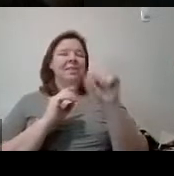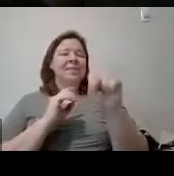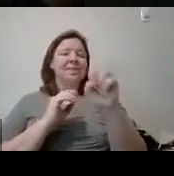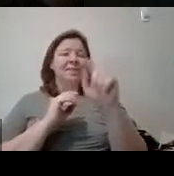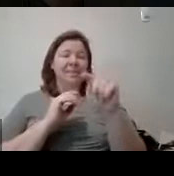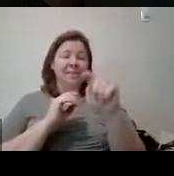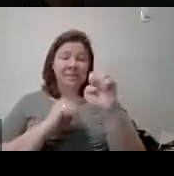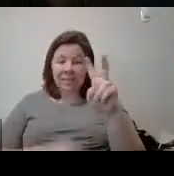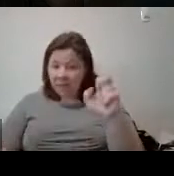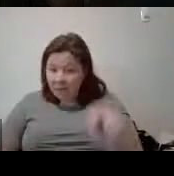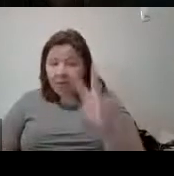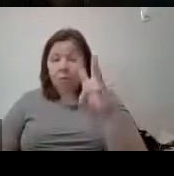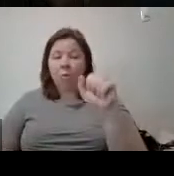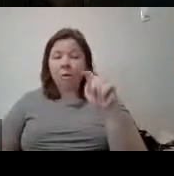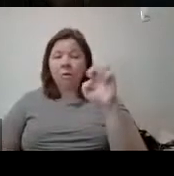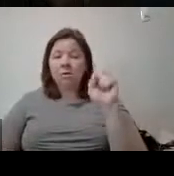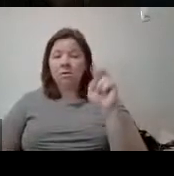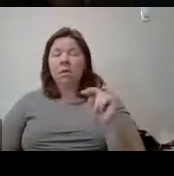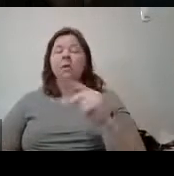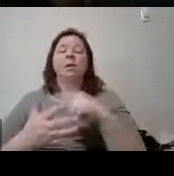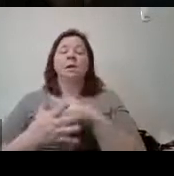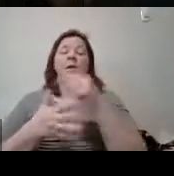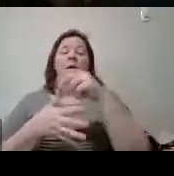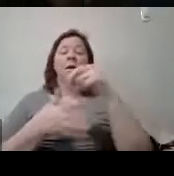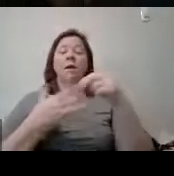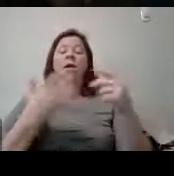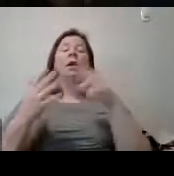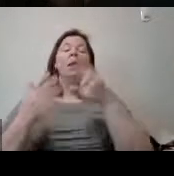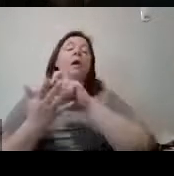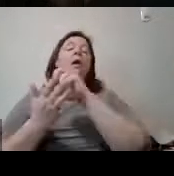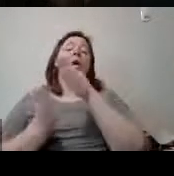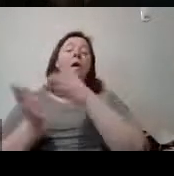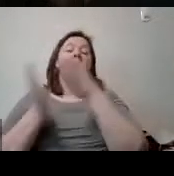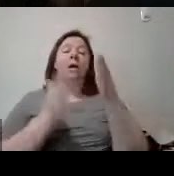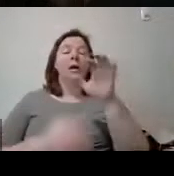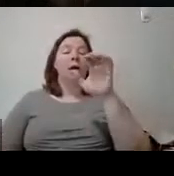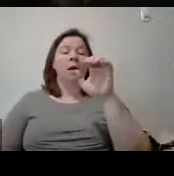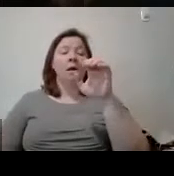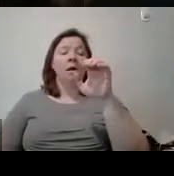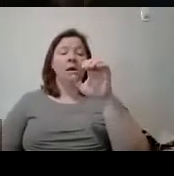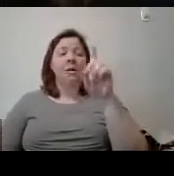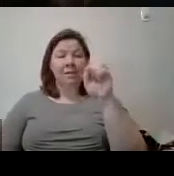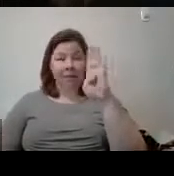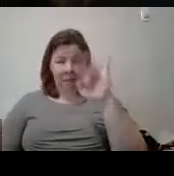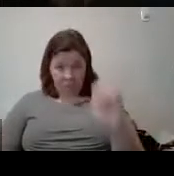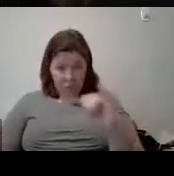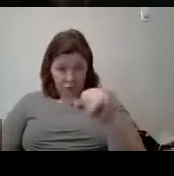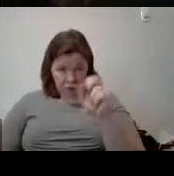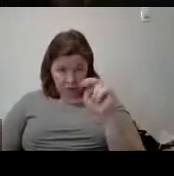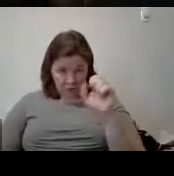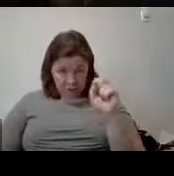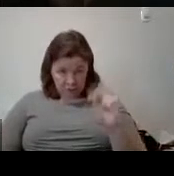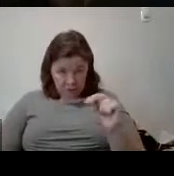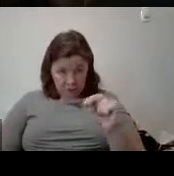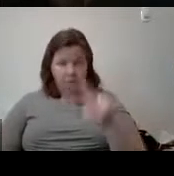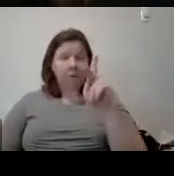have Alan. I can't see who's under there. That's the chat. Silke, Debbie Jensen, welcome to you.